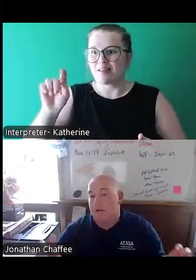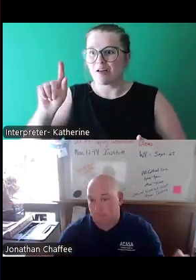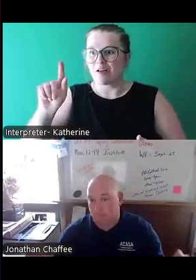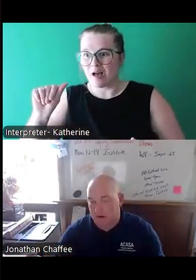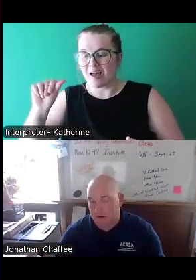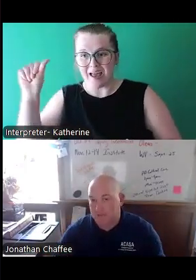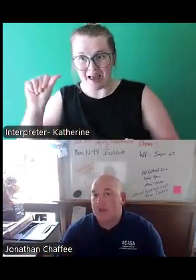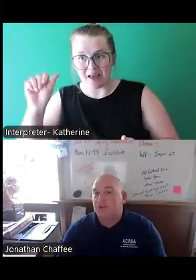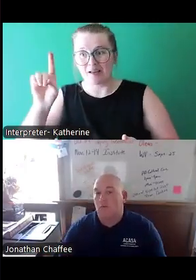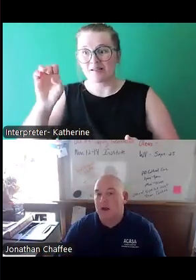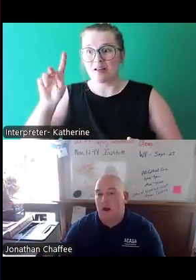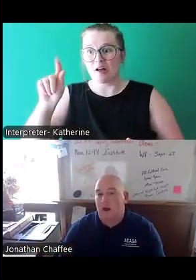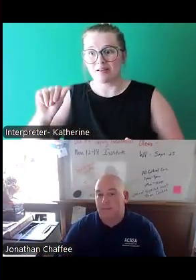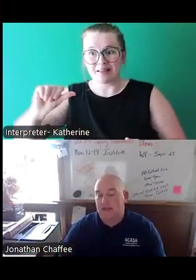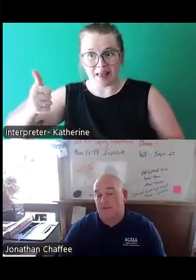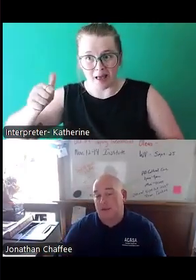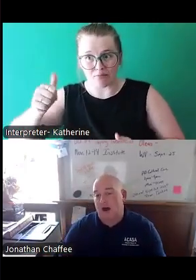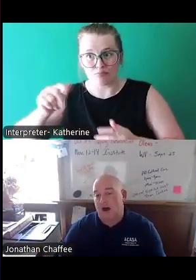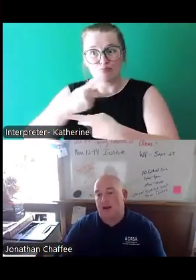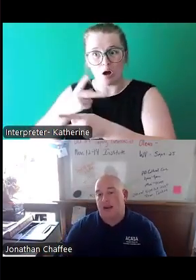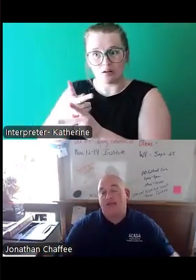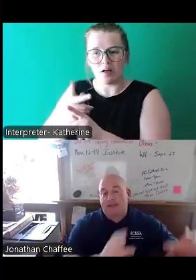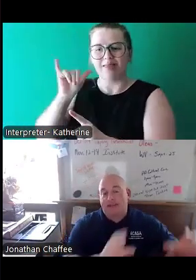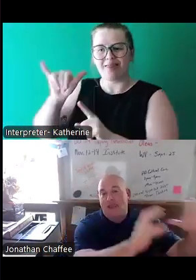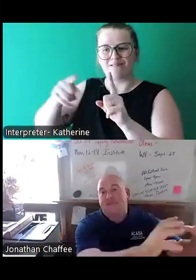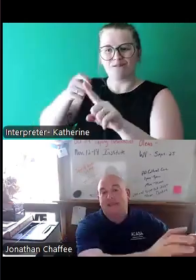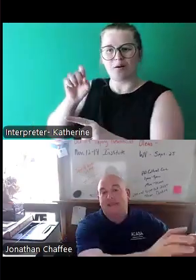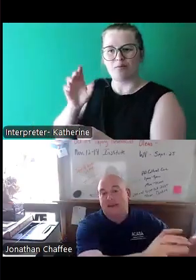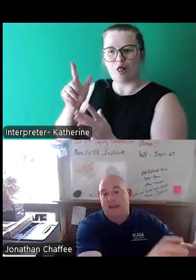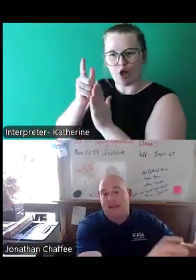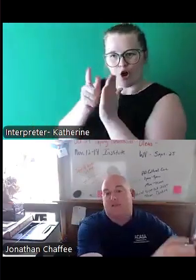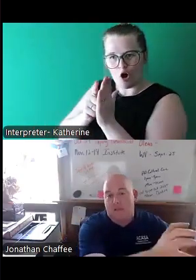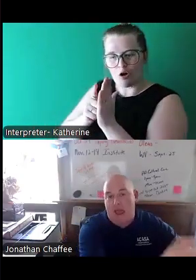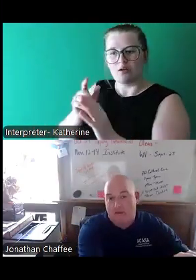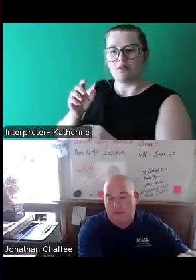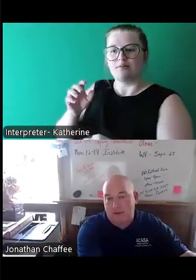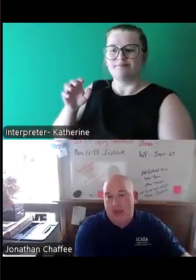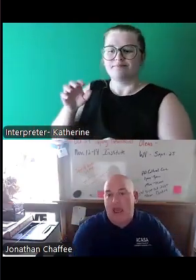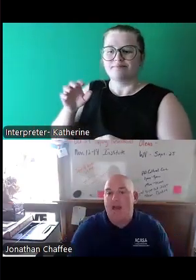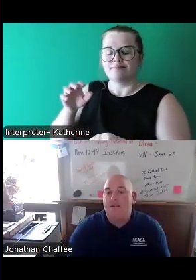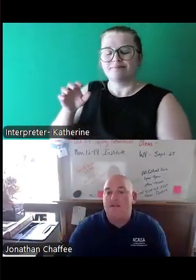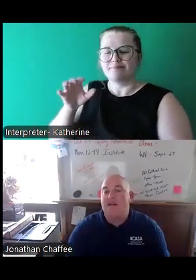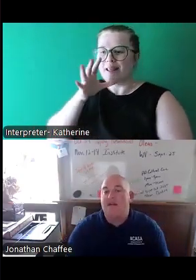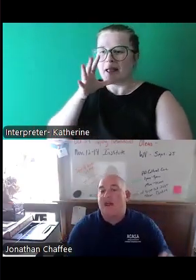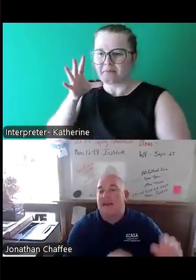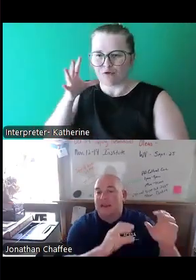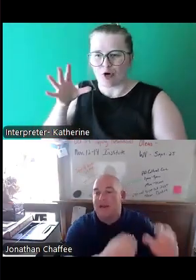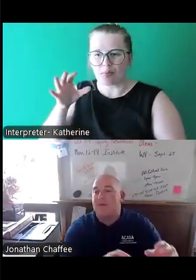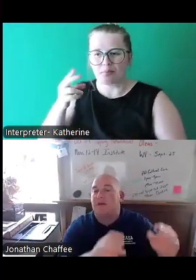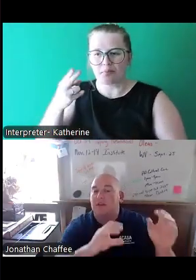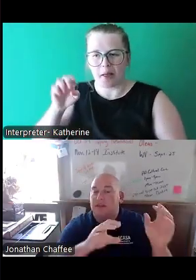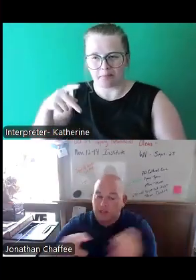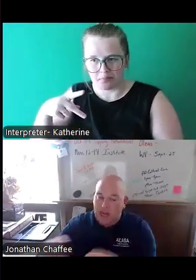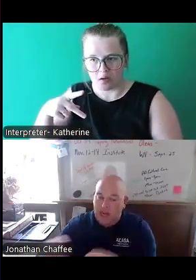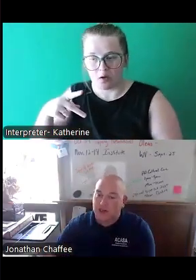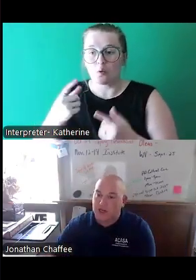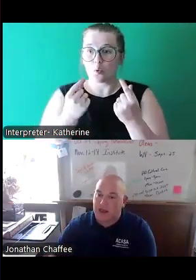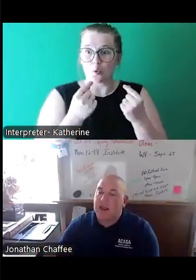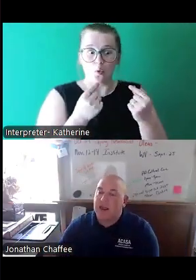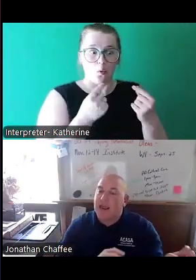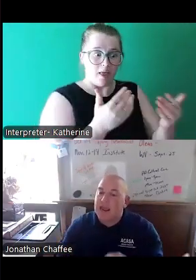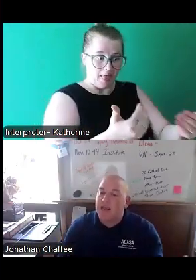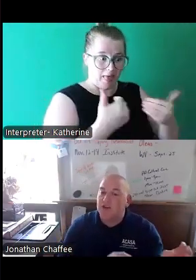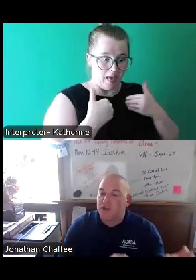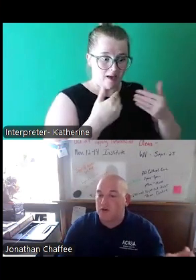hemp bill. So what companies have done, they take CBD from hemp and then they chemically change